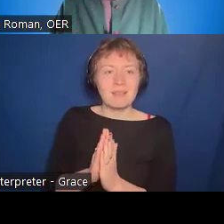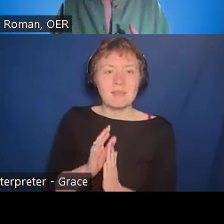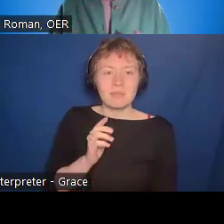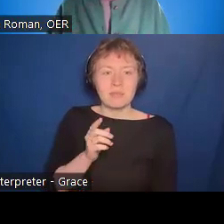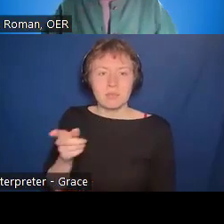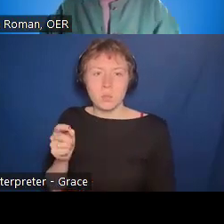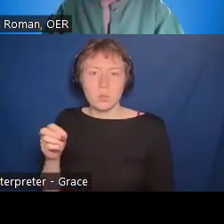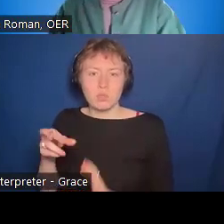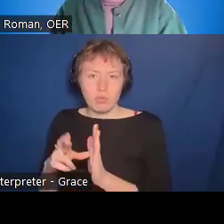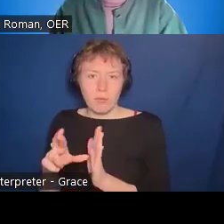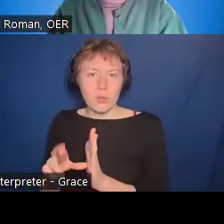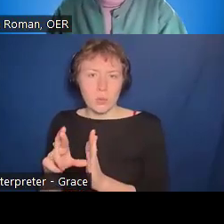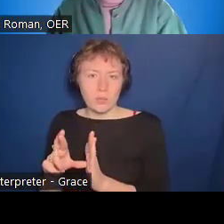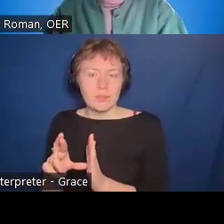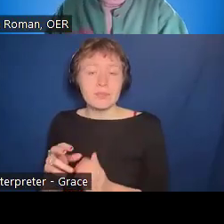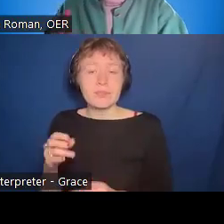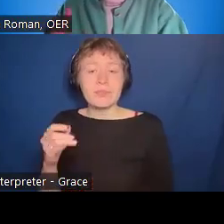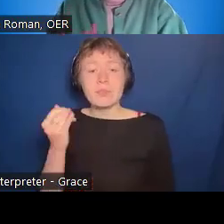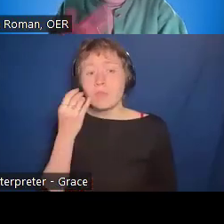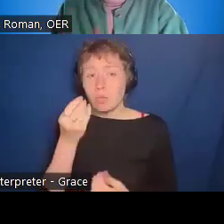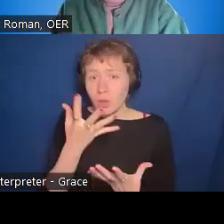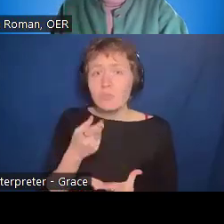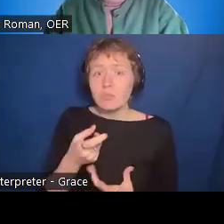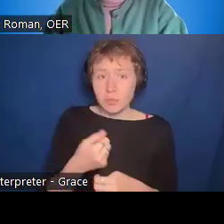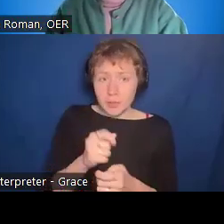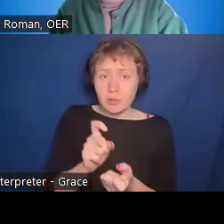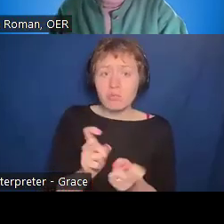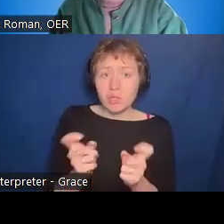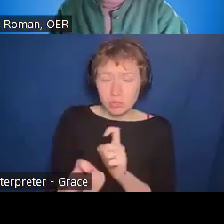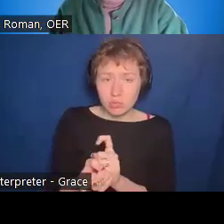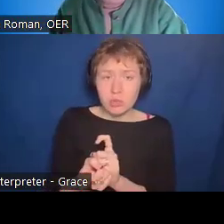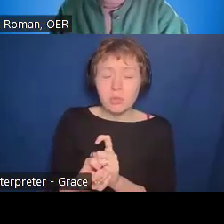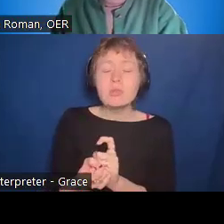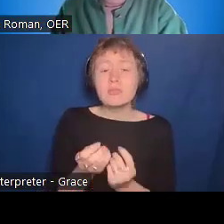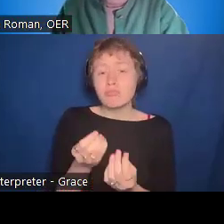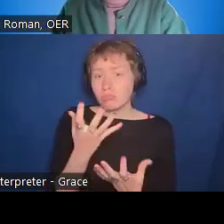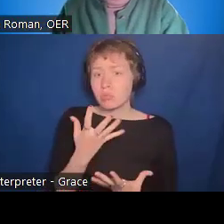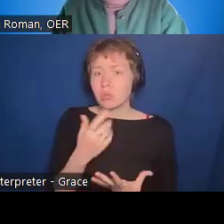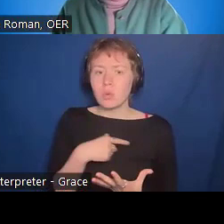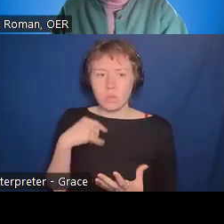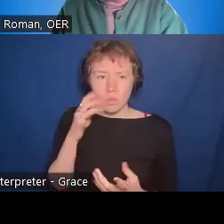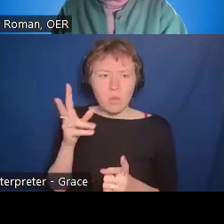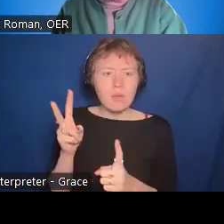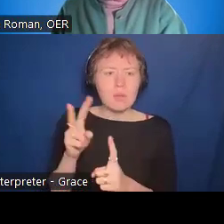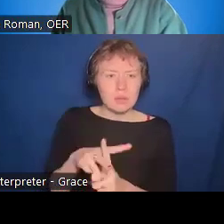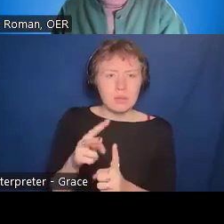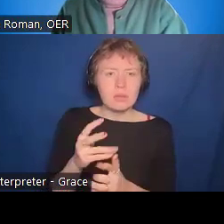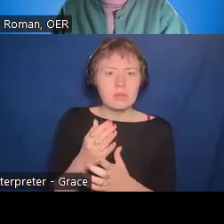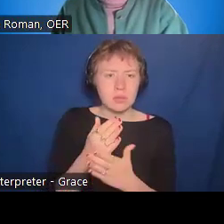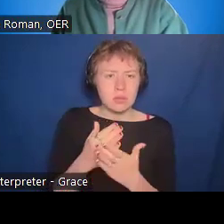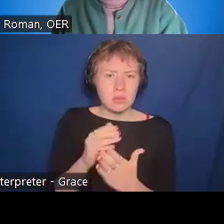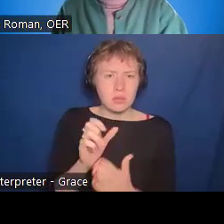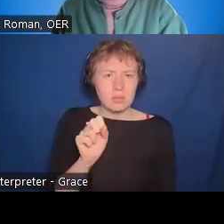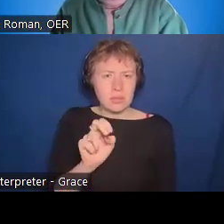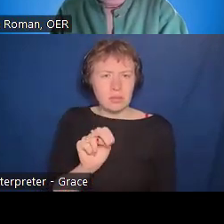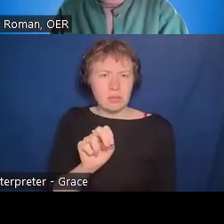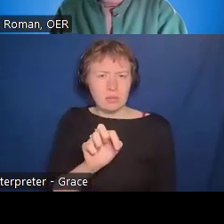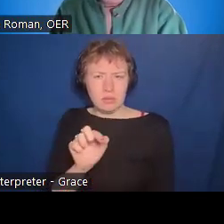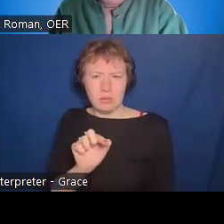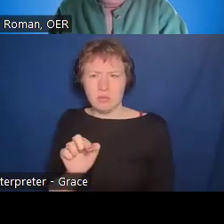you tell us that you have made changes, then we will be assigning some SMEs. We're going to try to, basically streamline